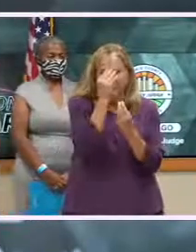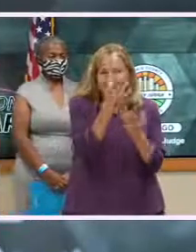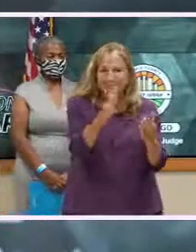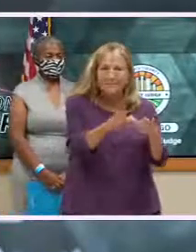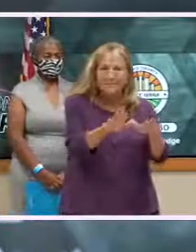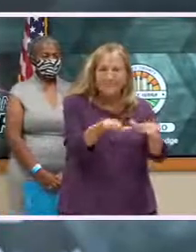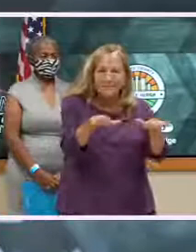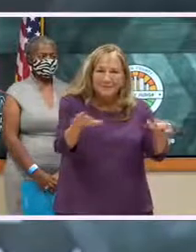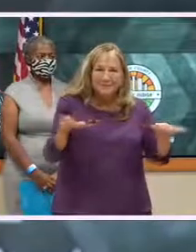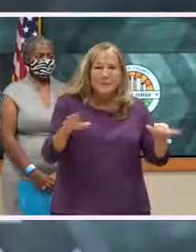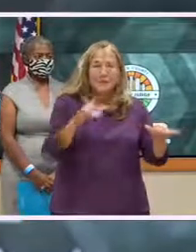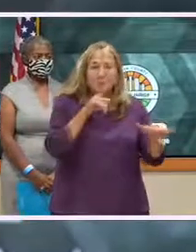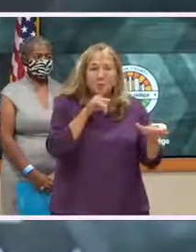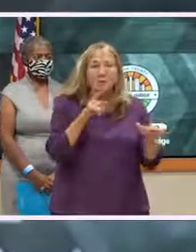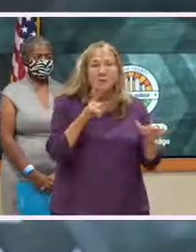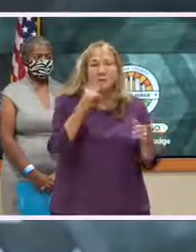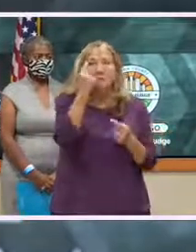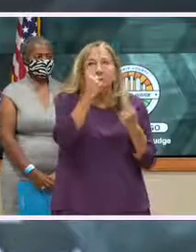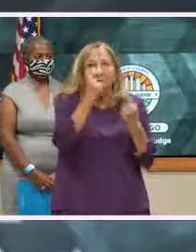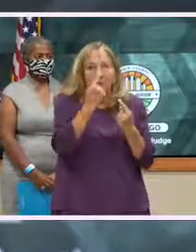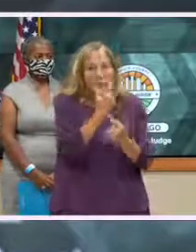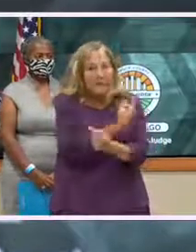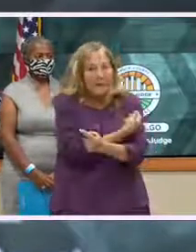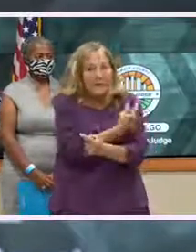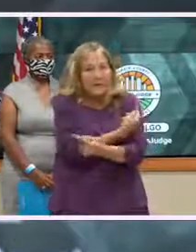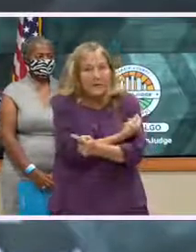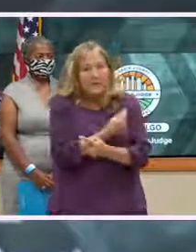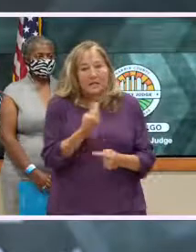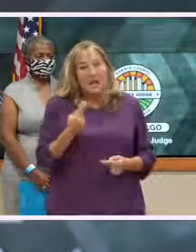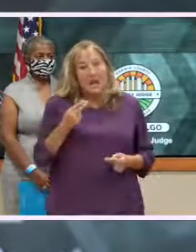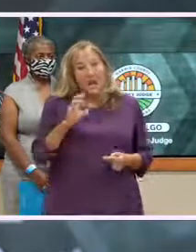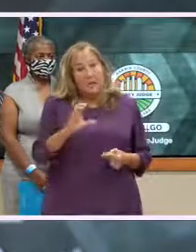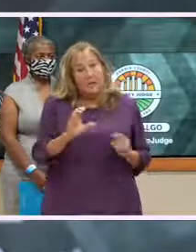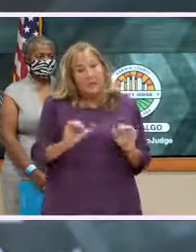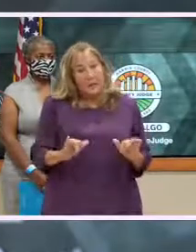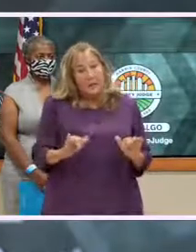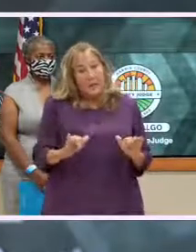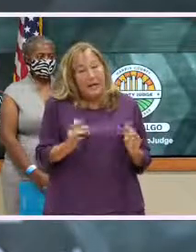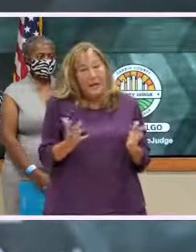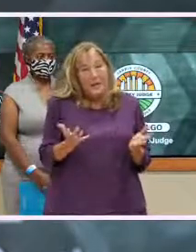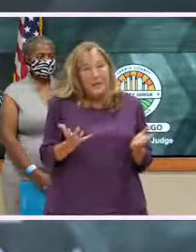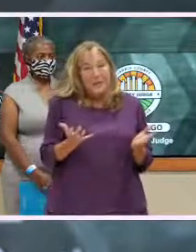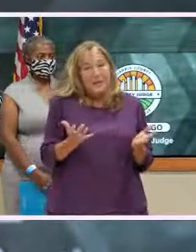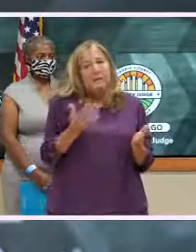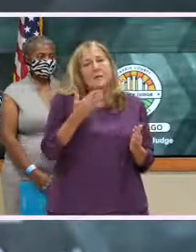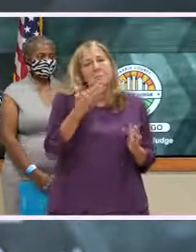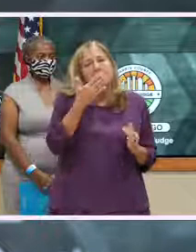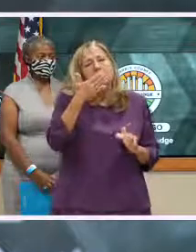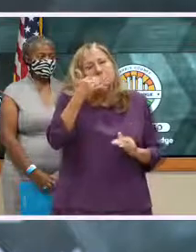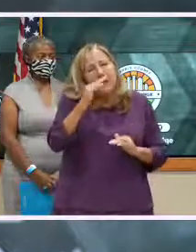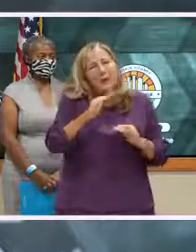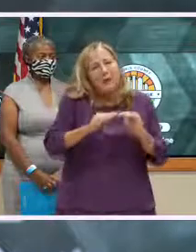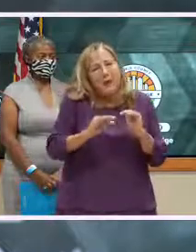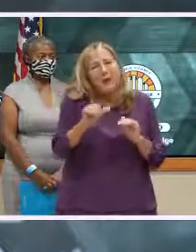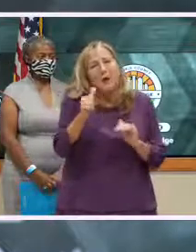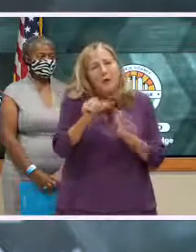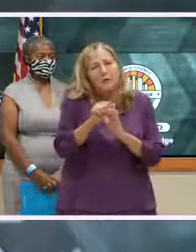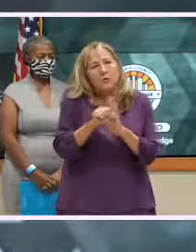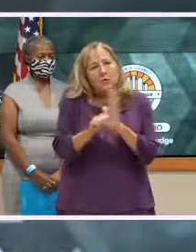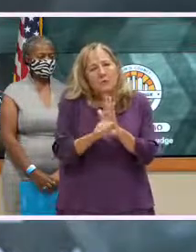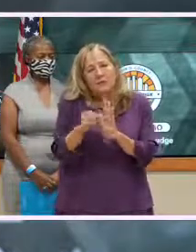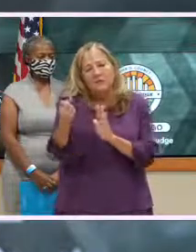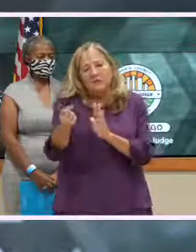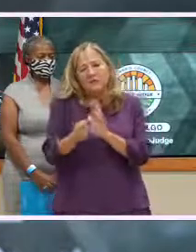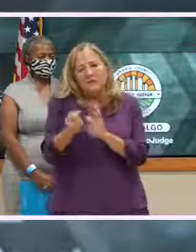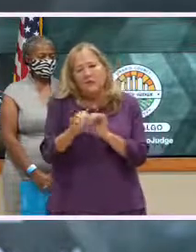vaccinated. We are not doing very well here in Harris County as we could. We're doing better than other parts of the South, but compared